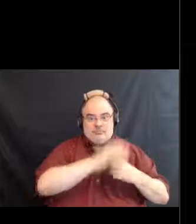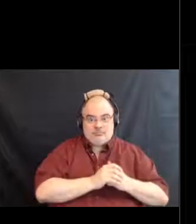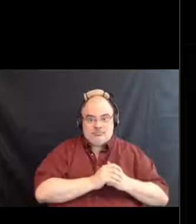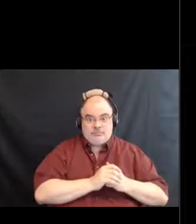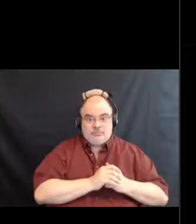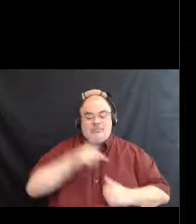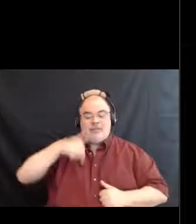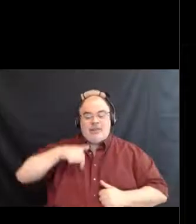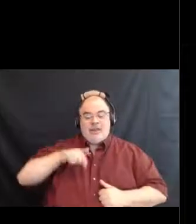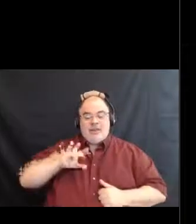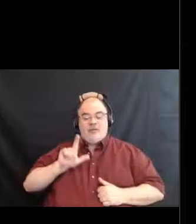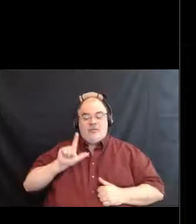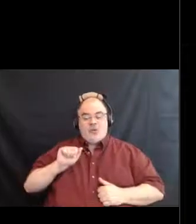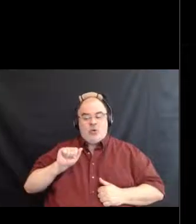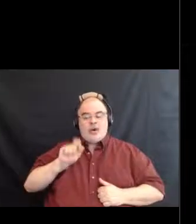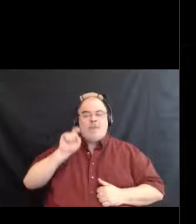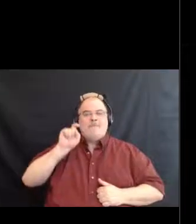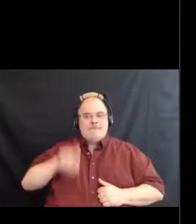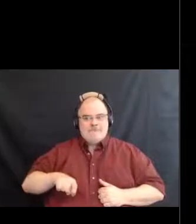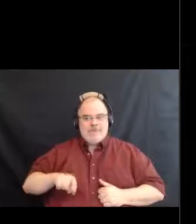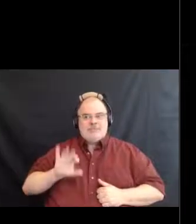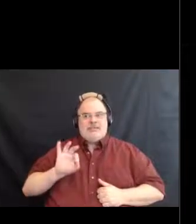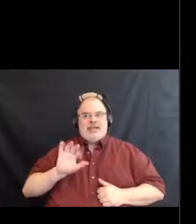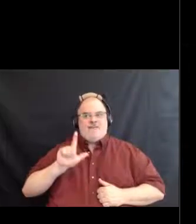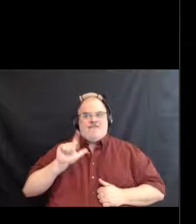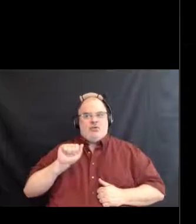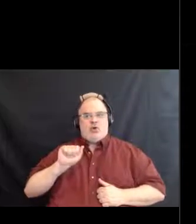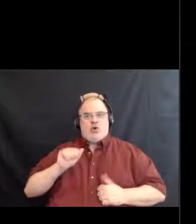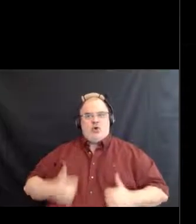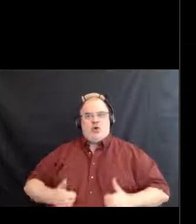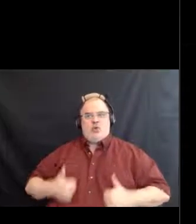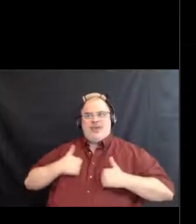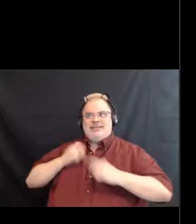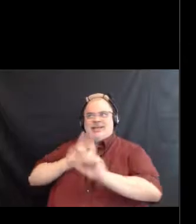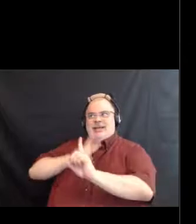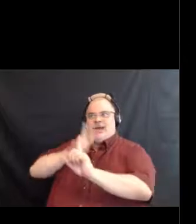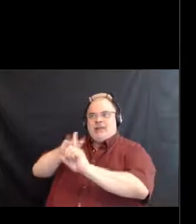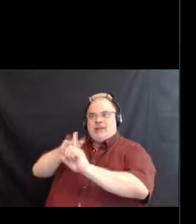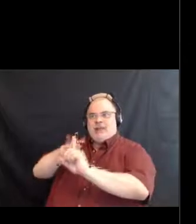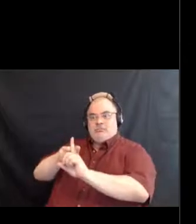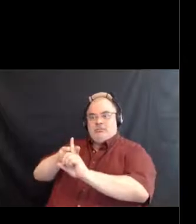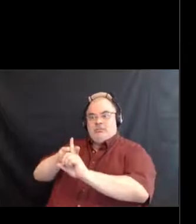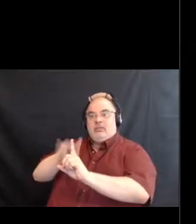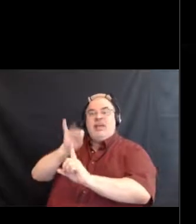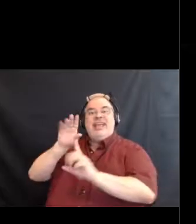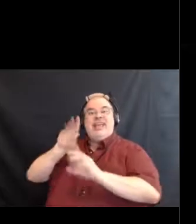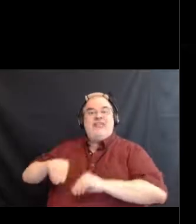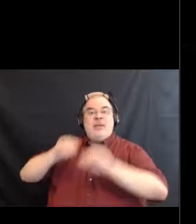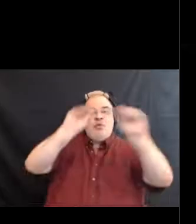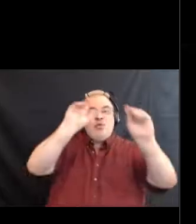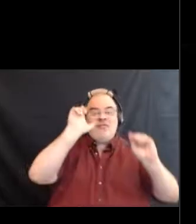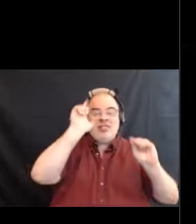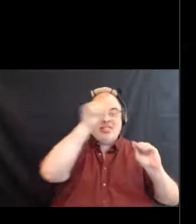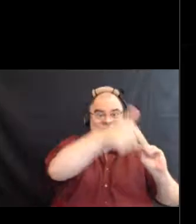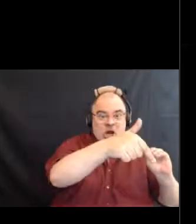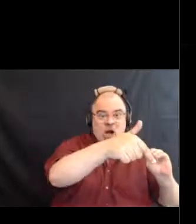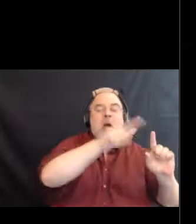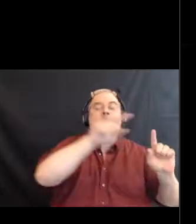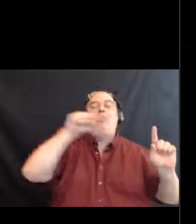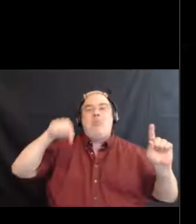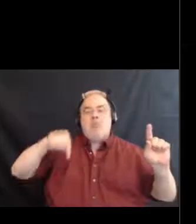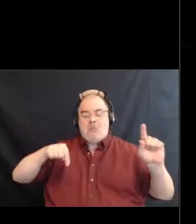to be a Florida resident at the time they apply. Now, if they move out of state, they can take the account with them. That's not an issue, but when they apply, they have to